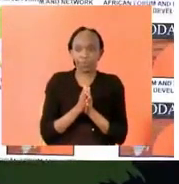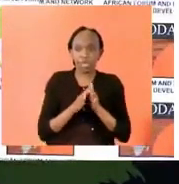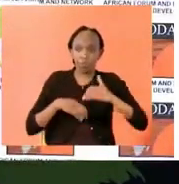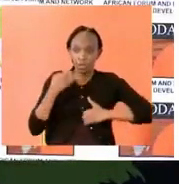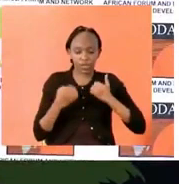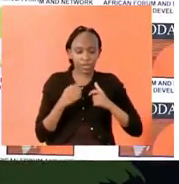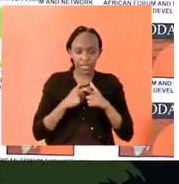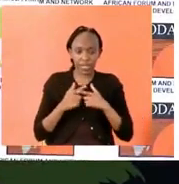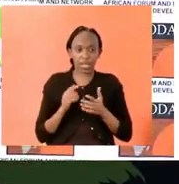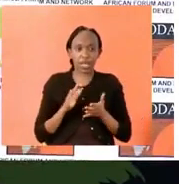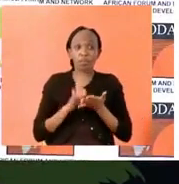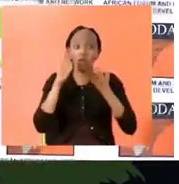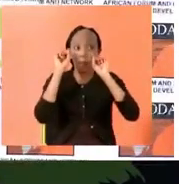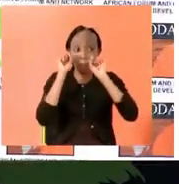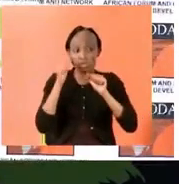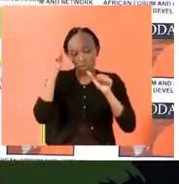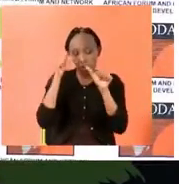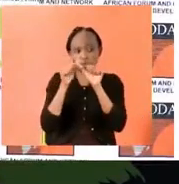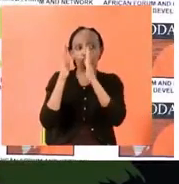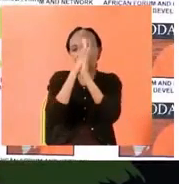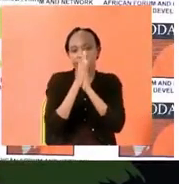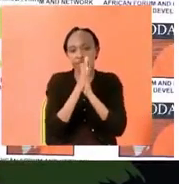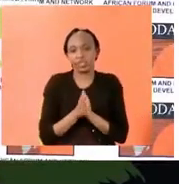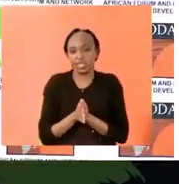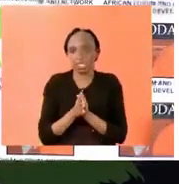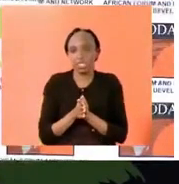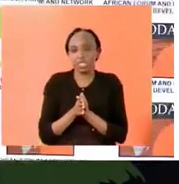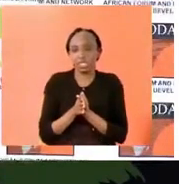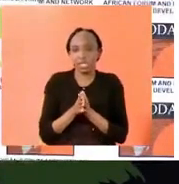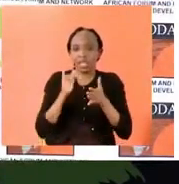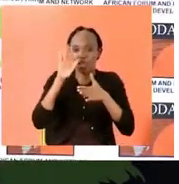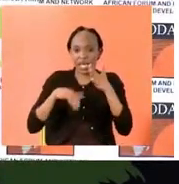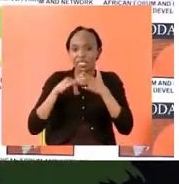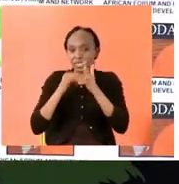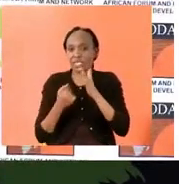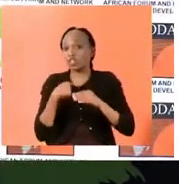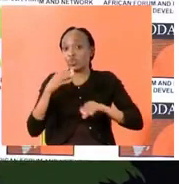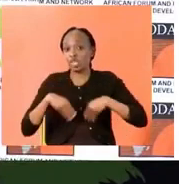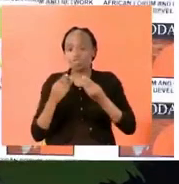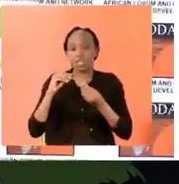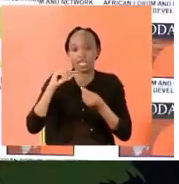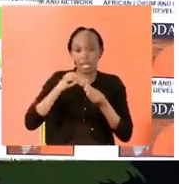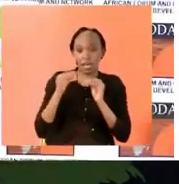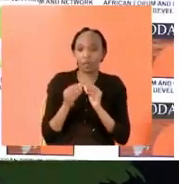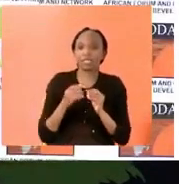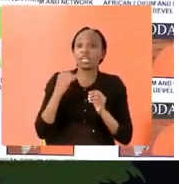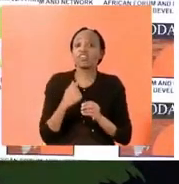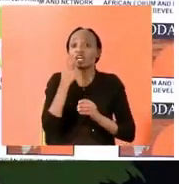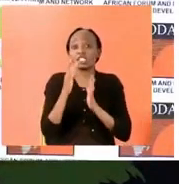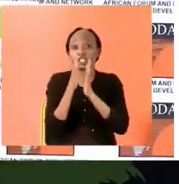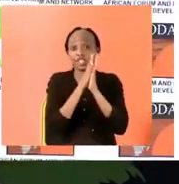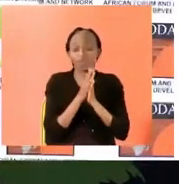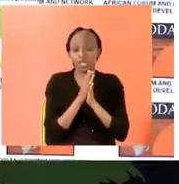emotions, then they're more likely to remember that story than just you drowning them in statistics and numbers. I like to, if I do a story, I